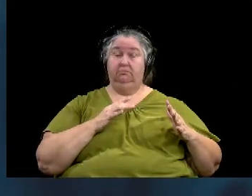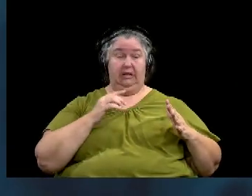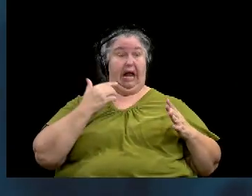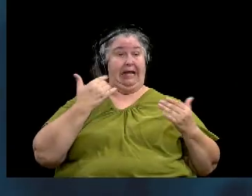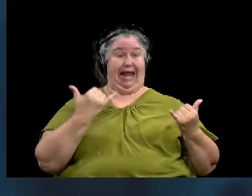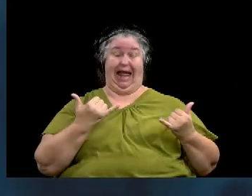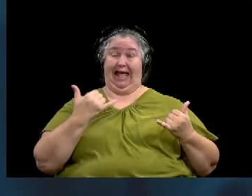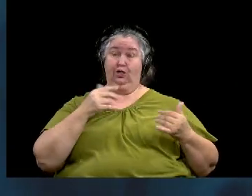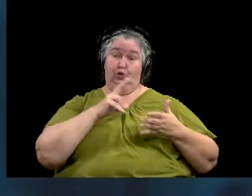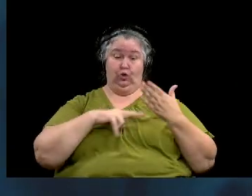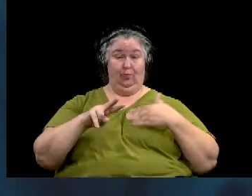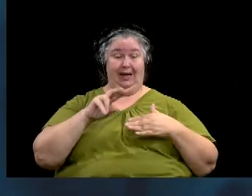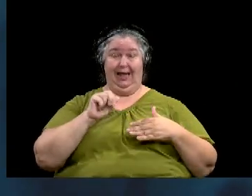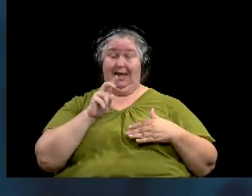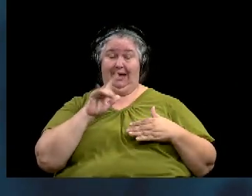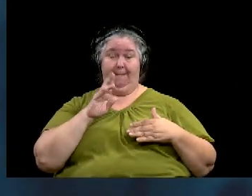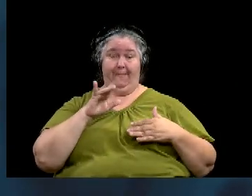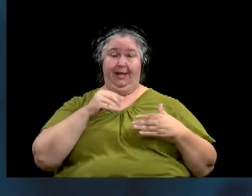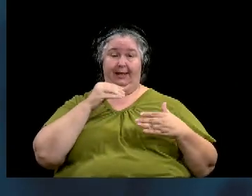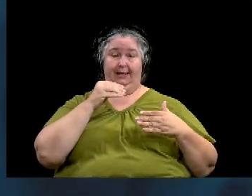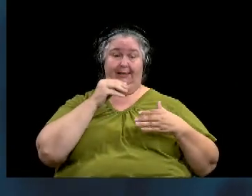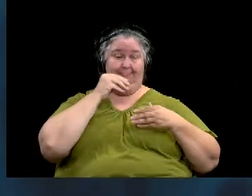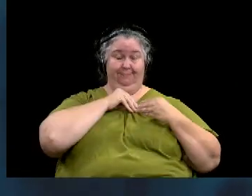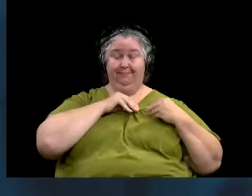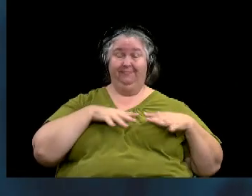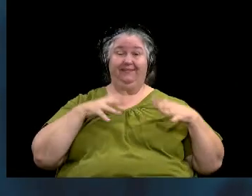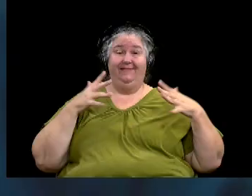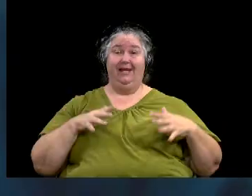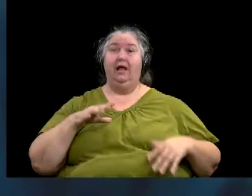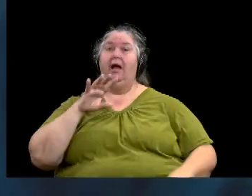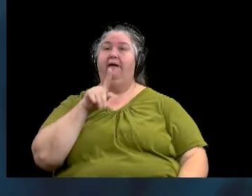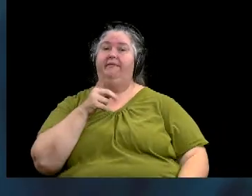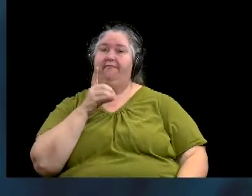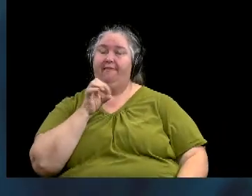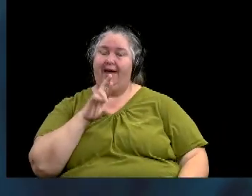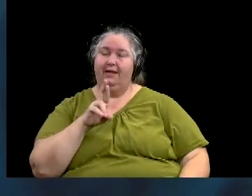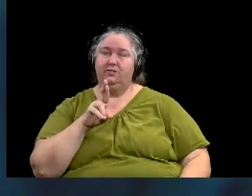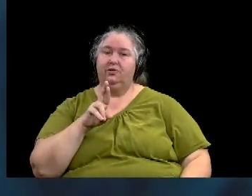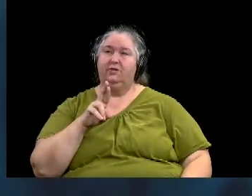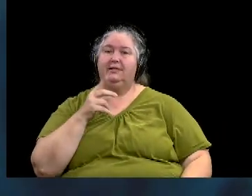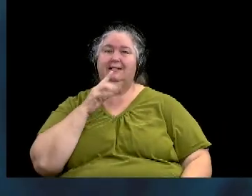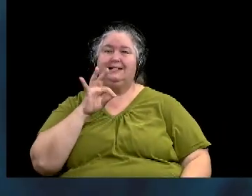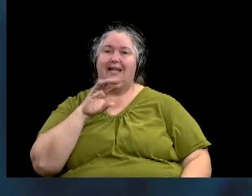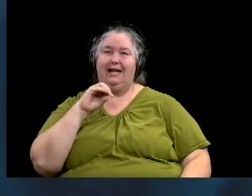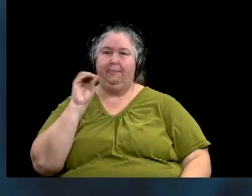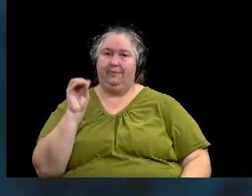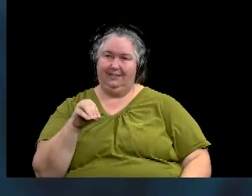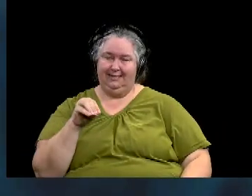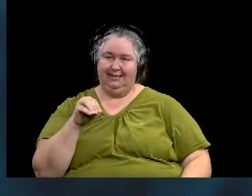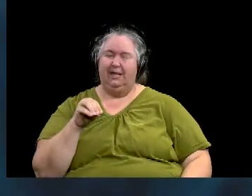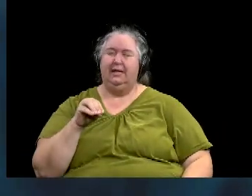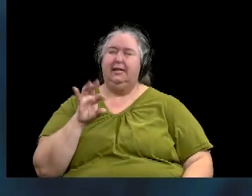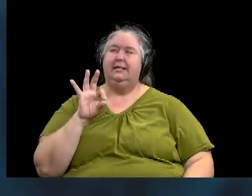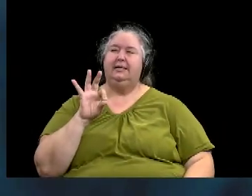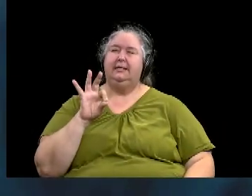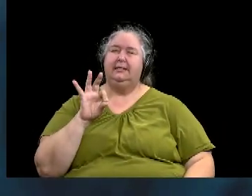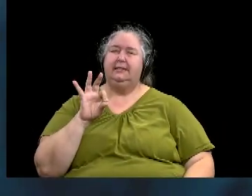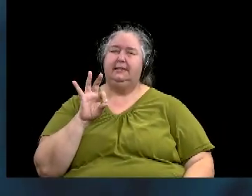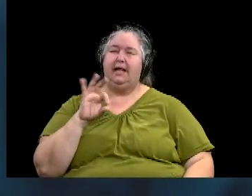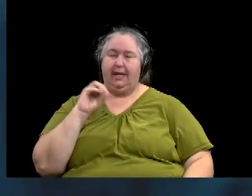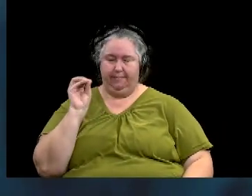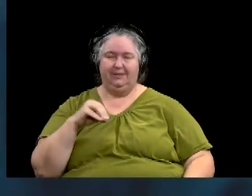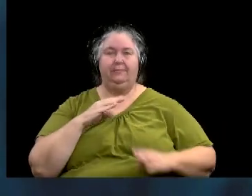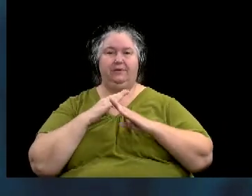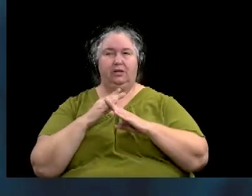only 90% of people maintained protection. So in theory, there's a 10% risk. I got the vaccine, I could still get the